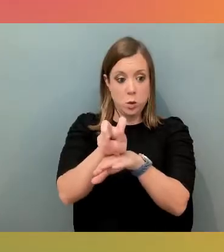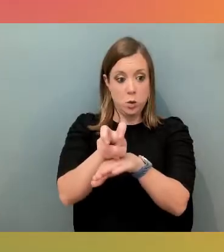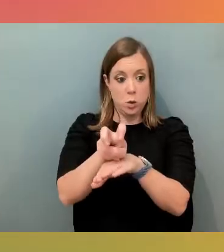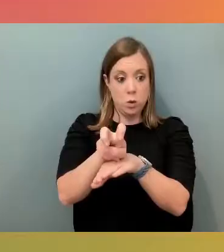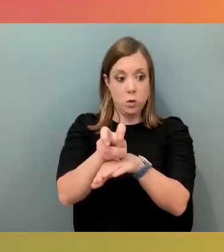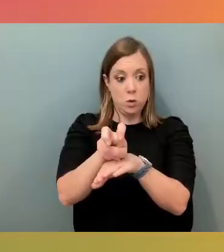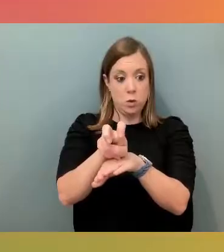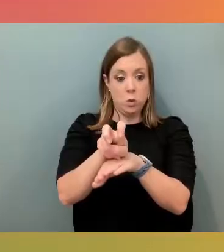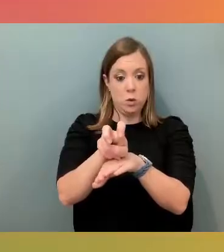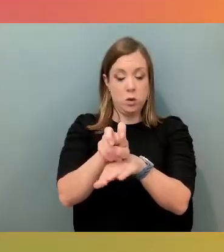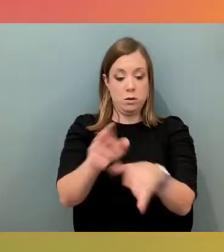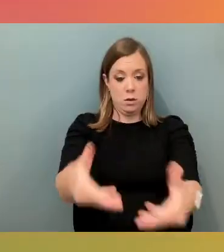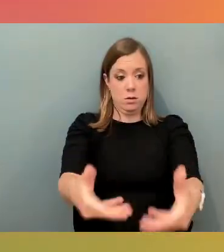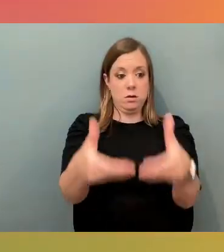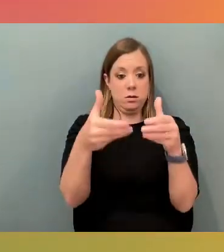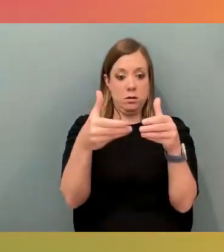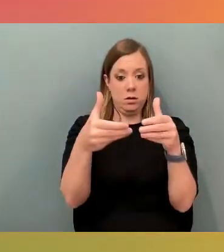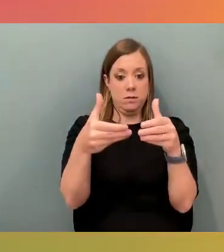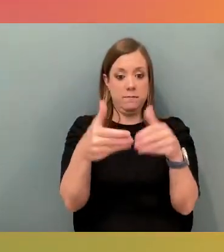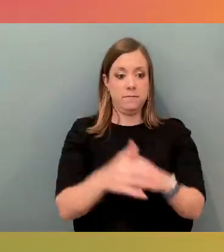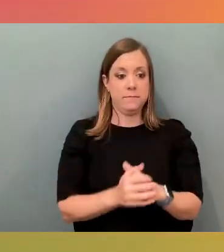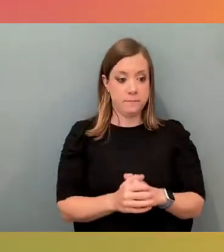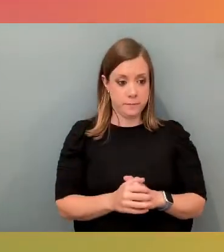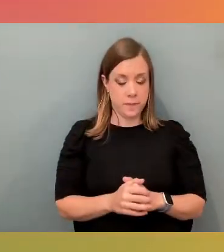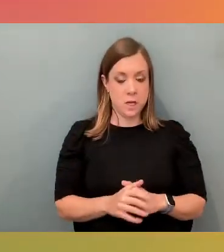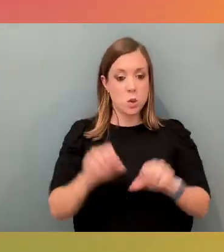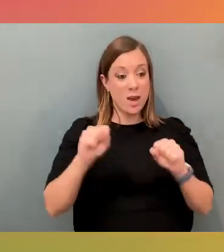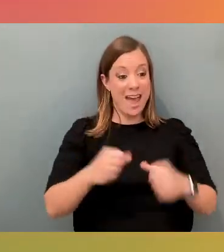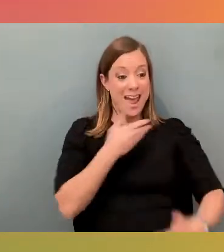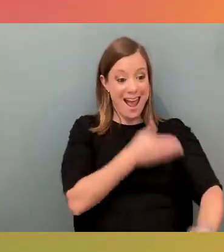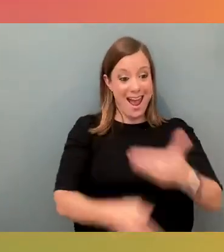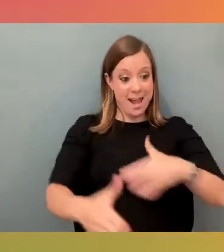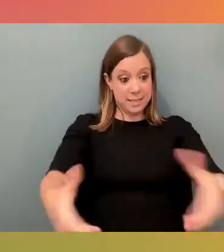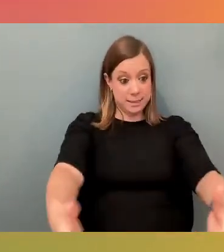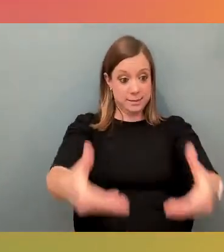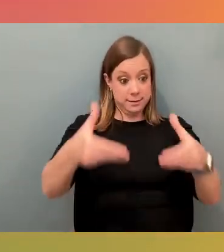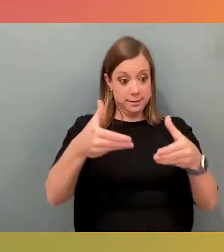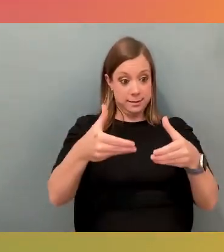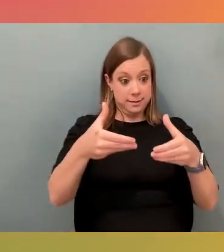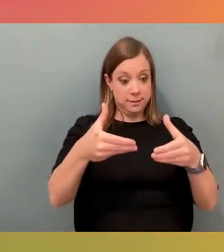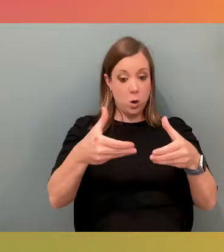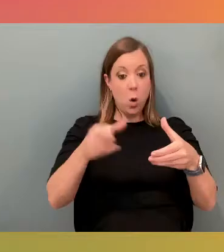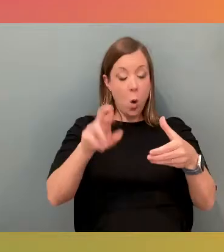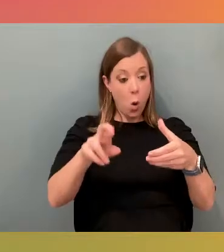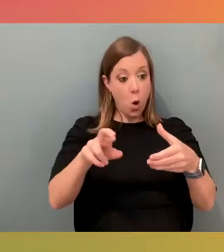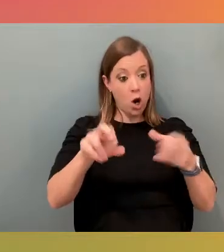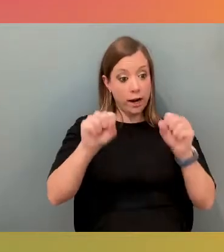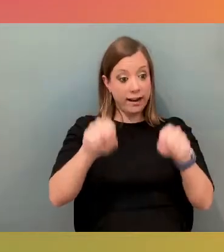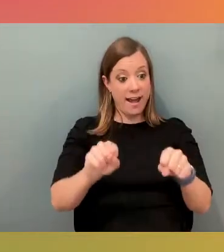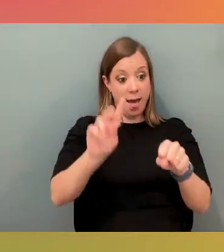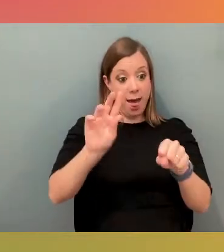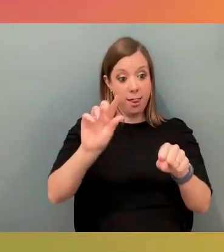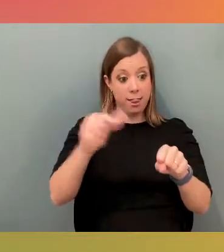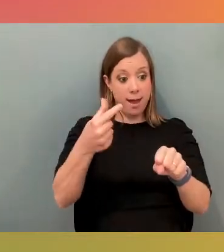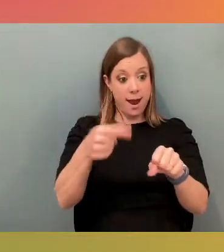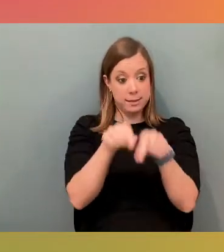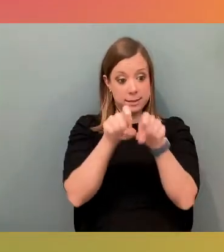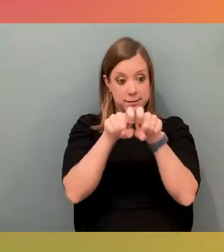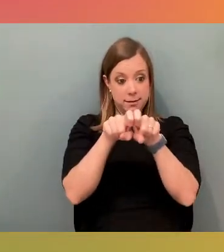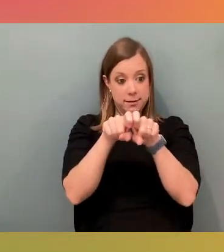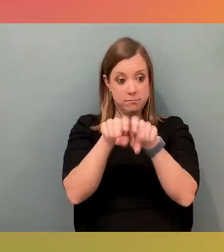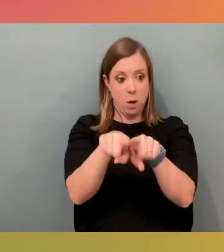parallel to the floor. Shoulders are down from the ears. Option 2, maybe straighten the legs or maybe float those fingers